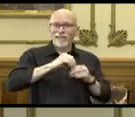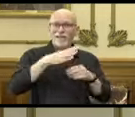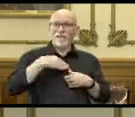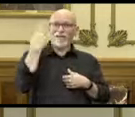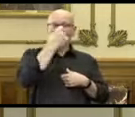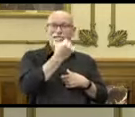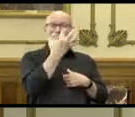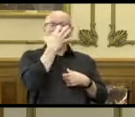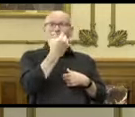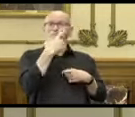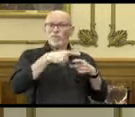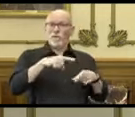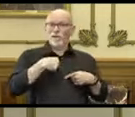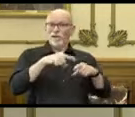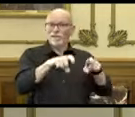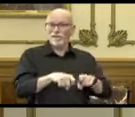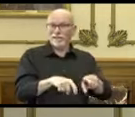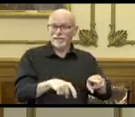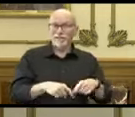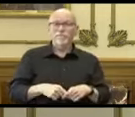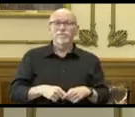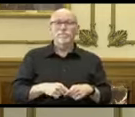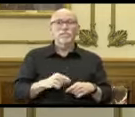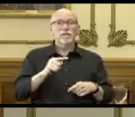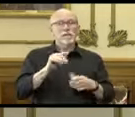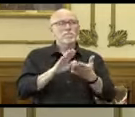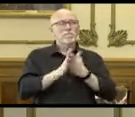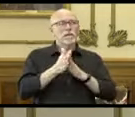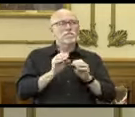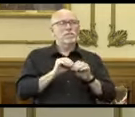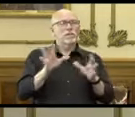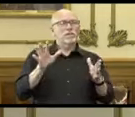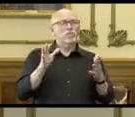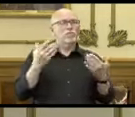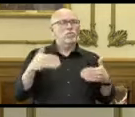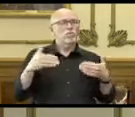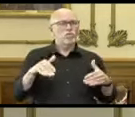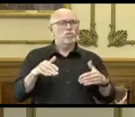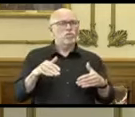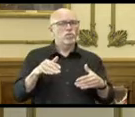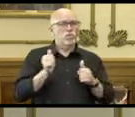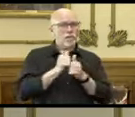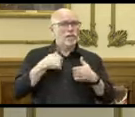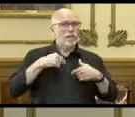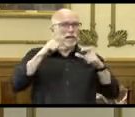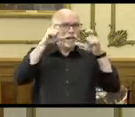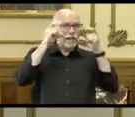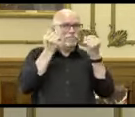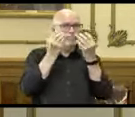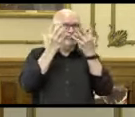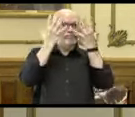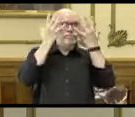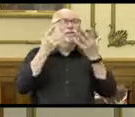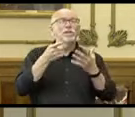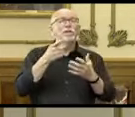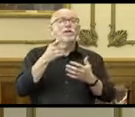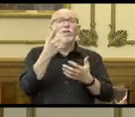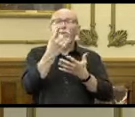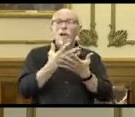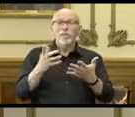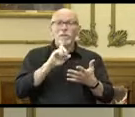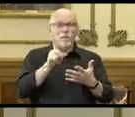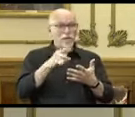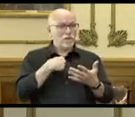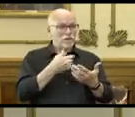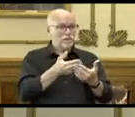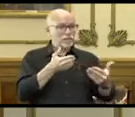while I was doing a COVID test. And what became very clear very quickly, especially as my glasses fogged, is that the only thing that was